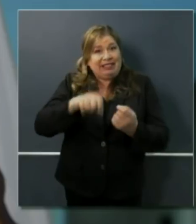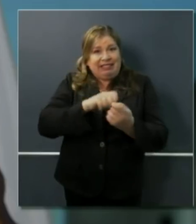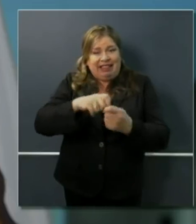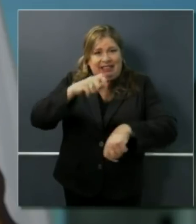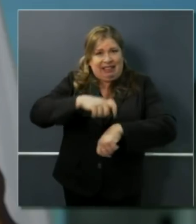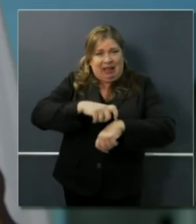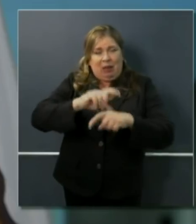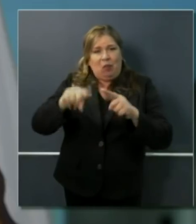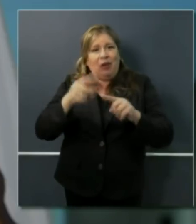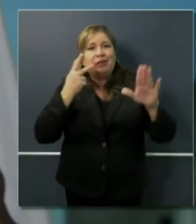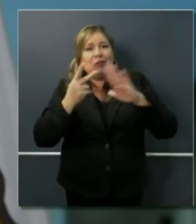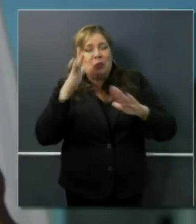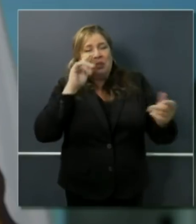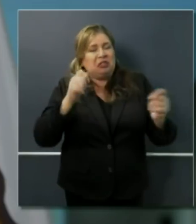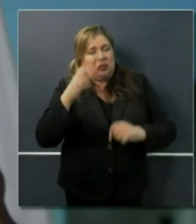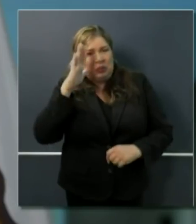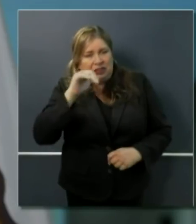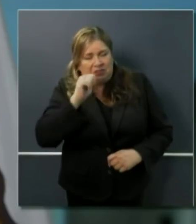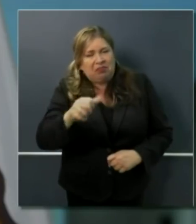outlined a pretty